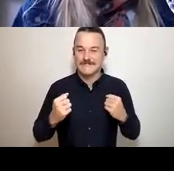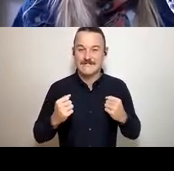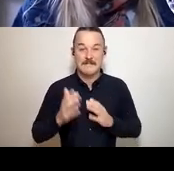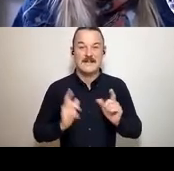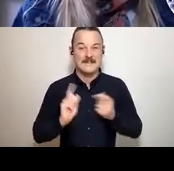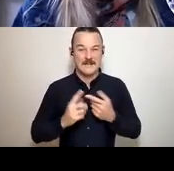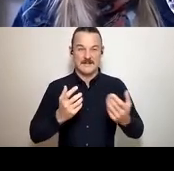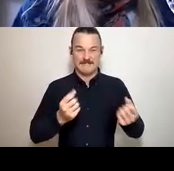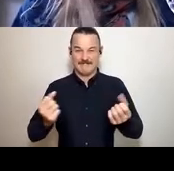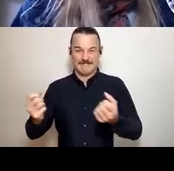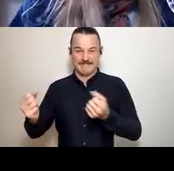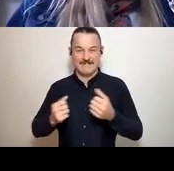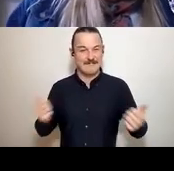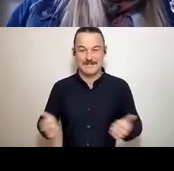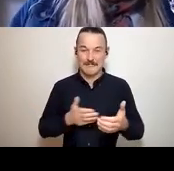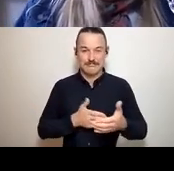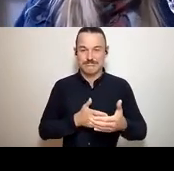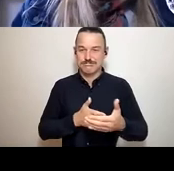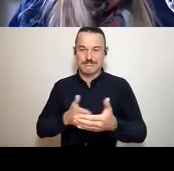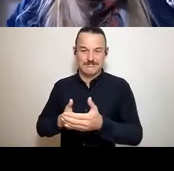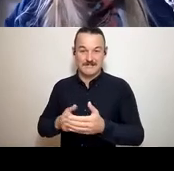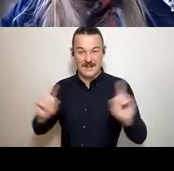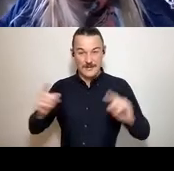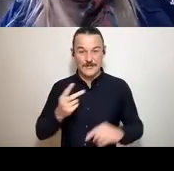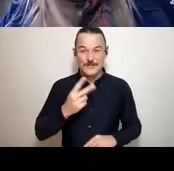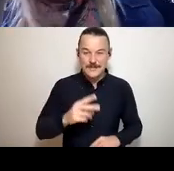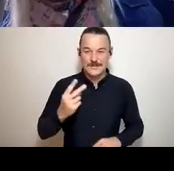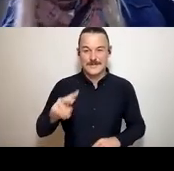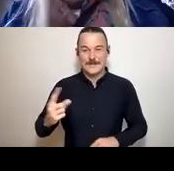we're in 2021 at the moment. And just go on to the next slide.